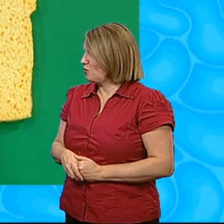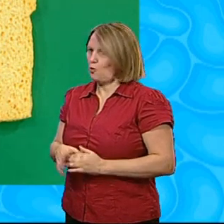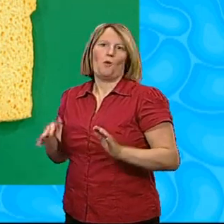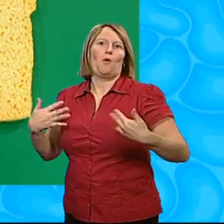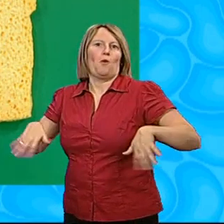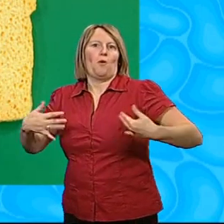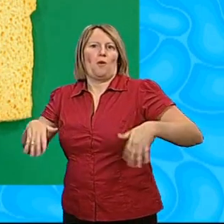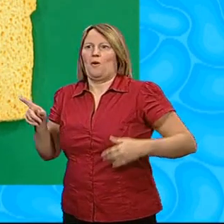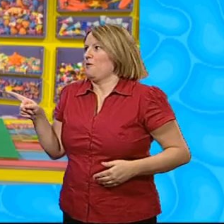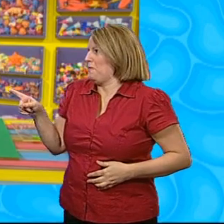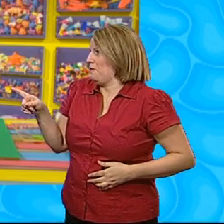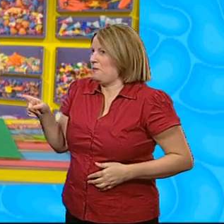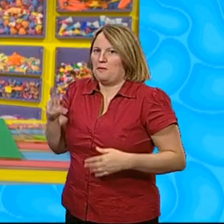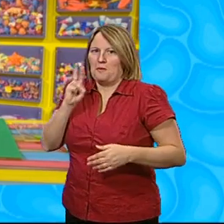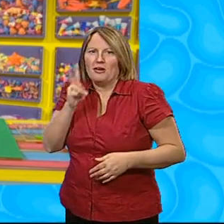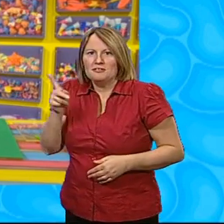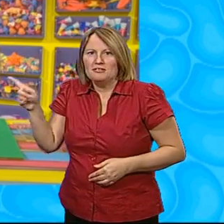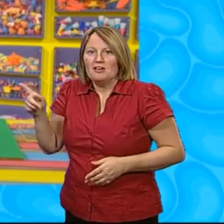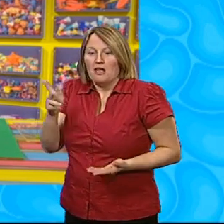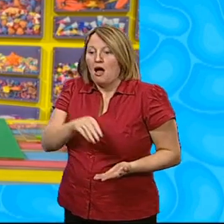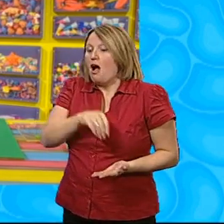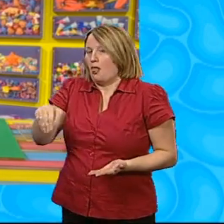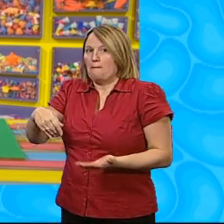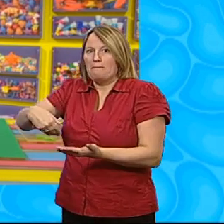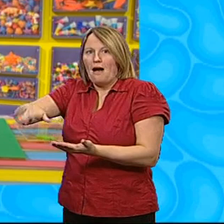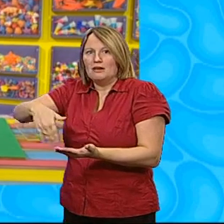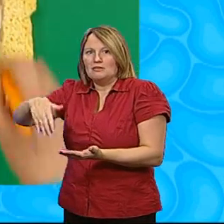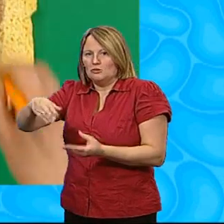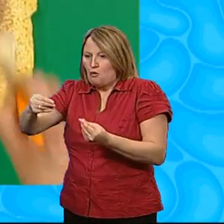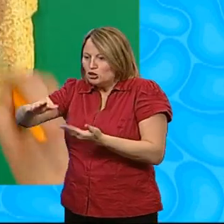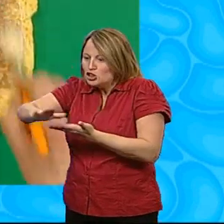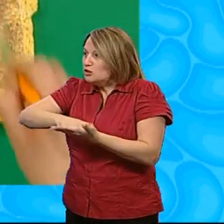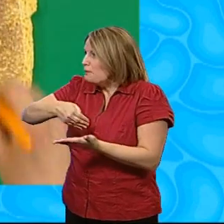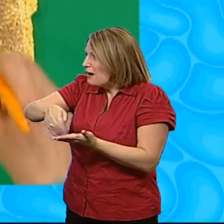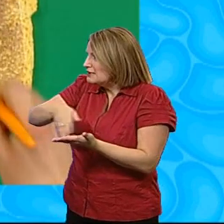There. Now, brush your paint mixture all over your sponge.